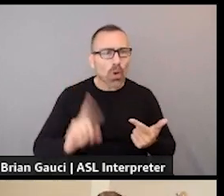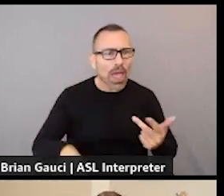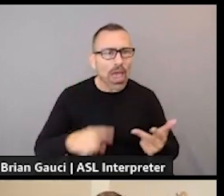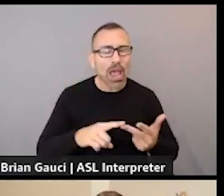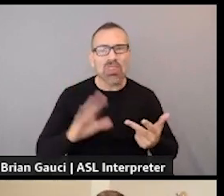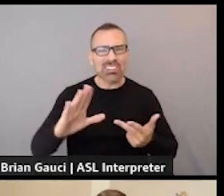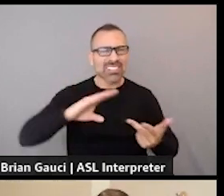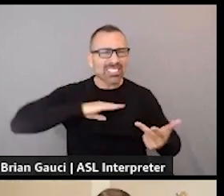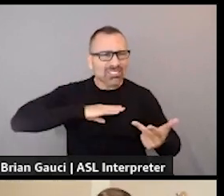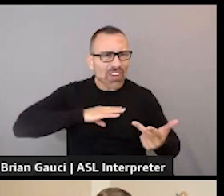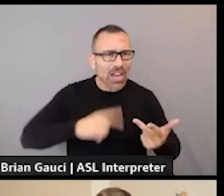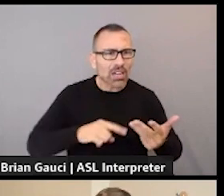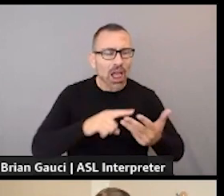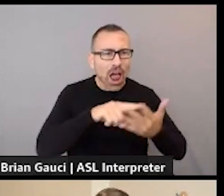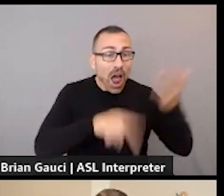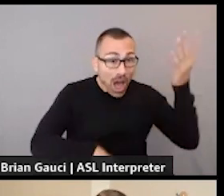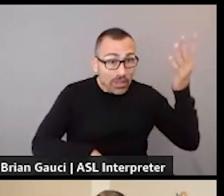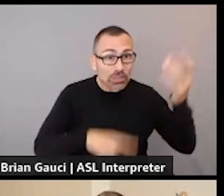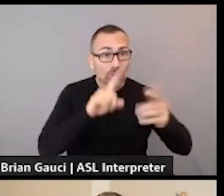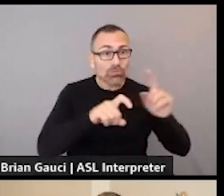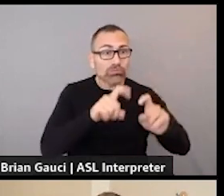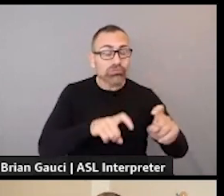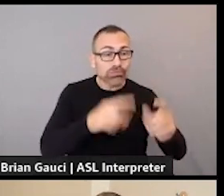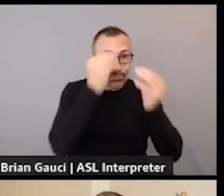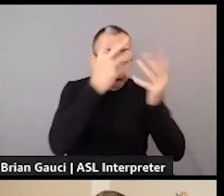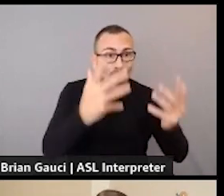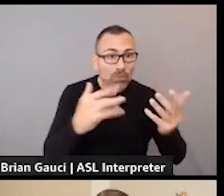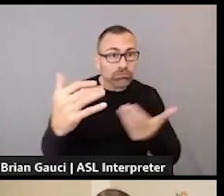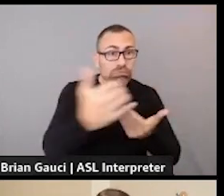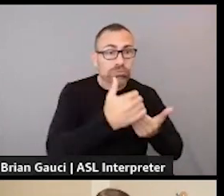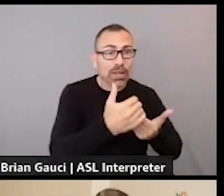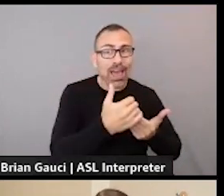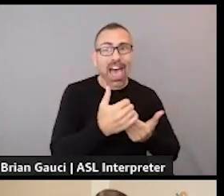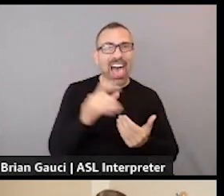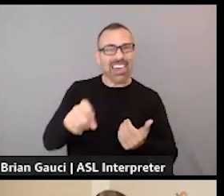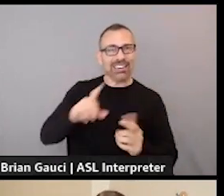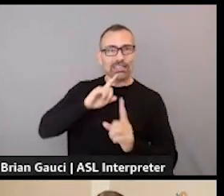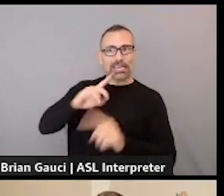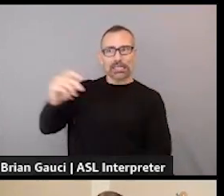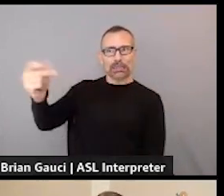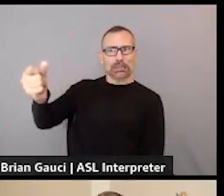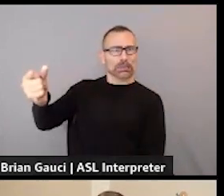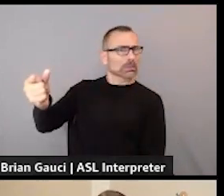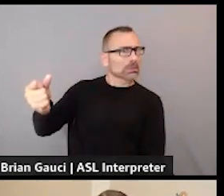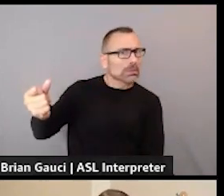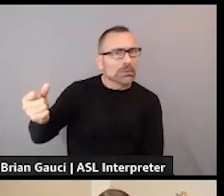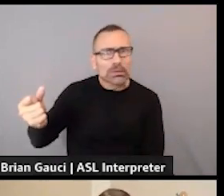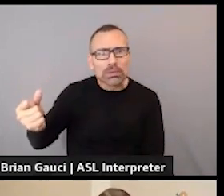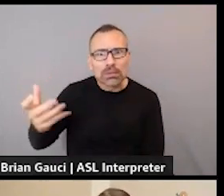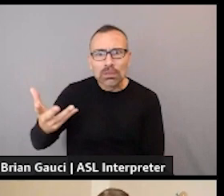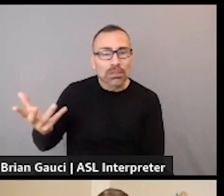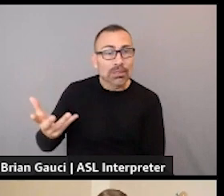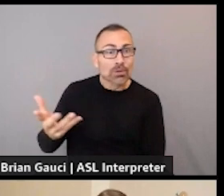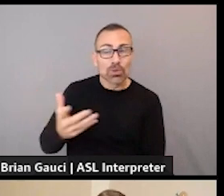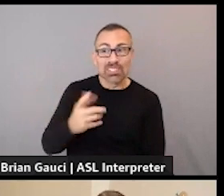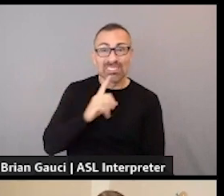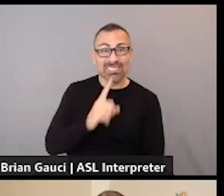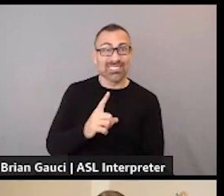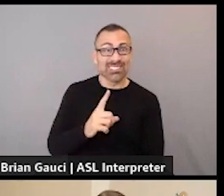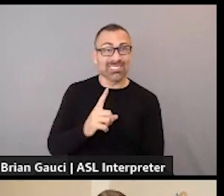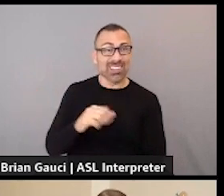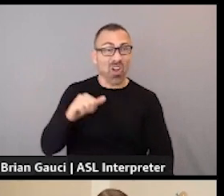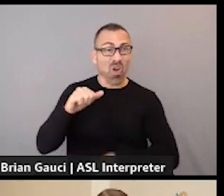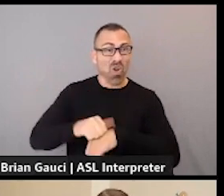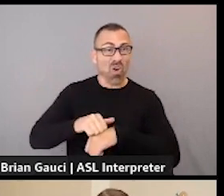and beyond that? And I need to give them the answers ASAP, which is kind of a pretty hard